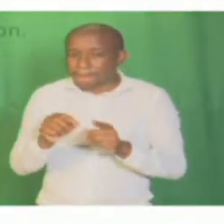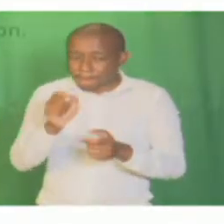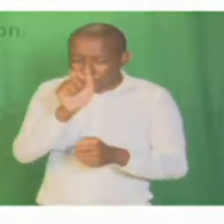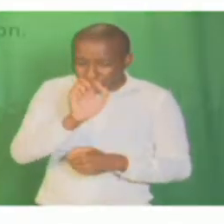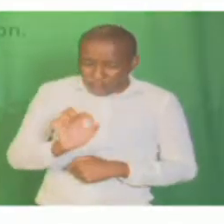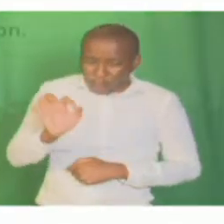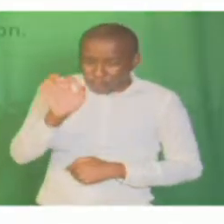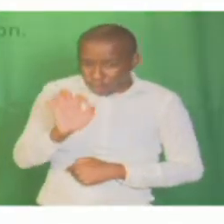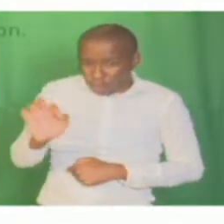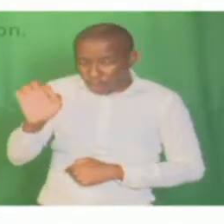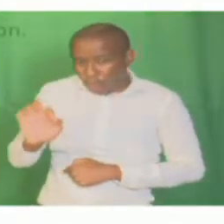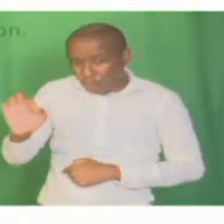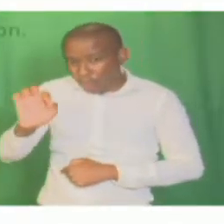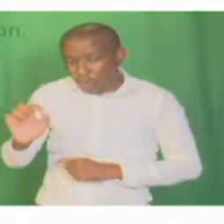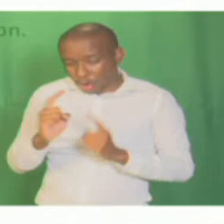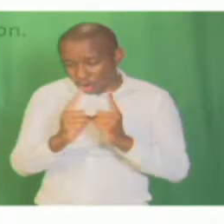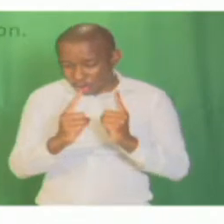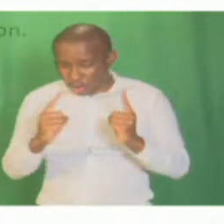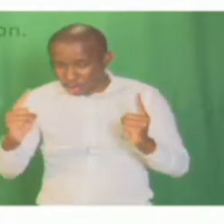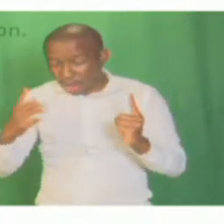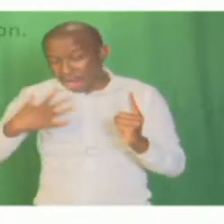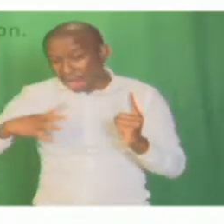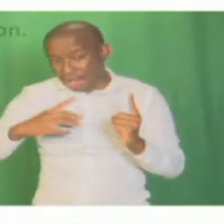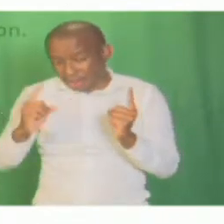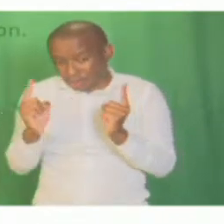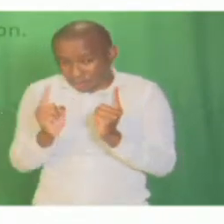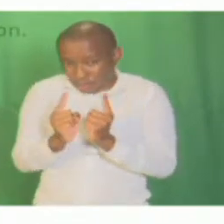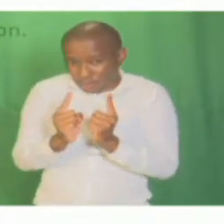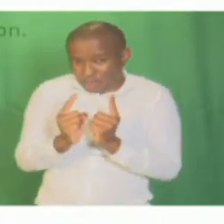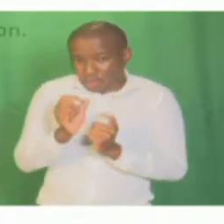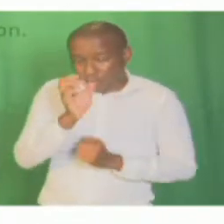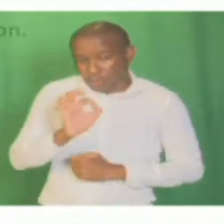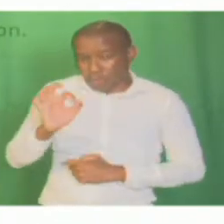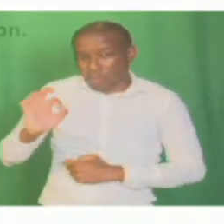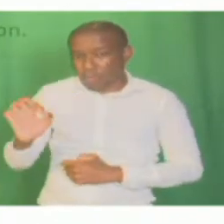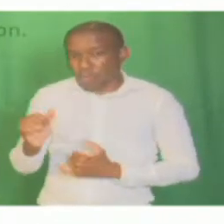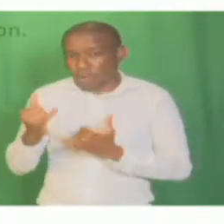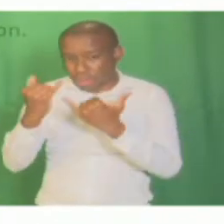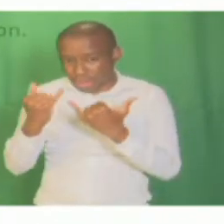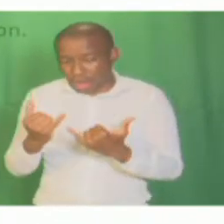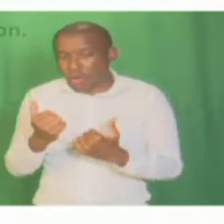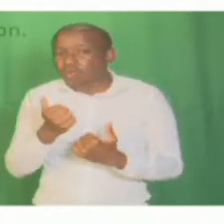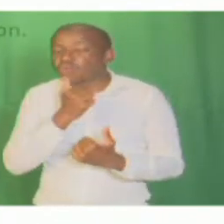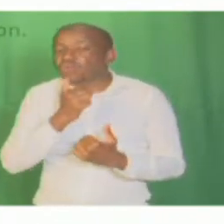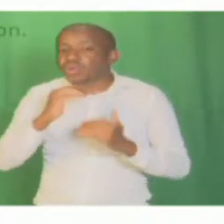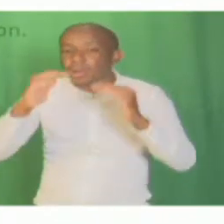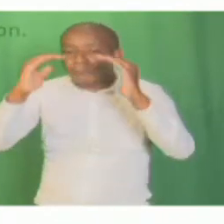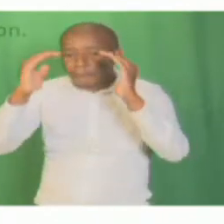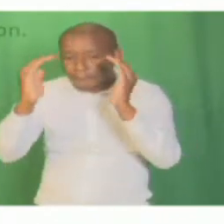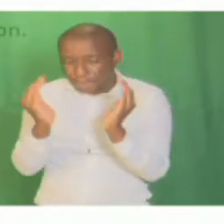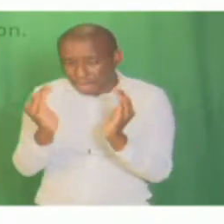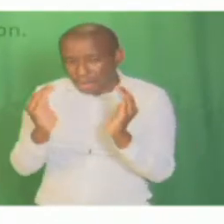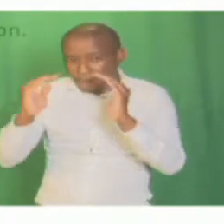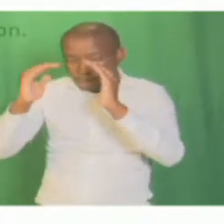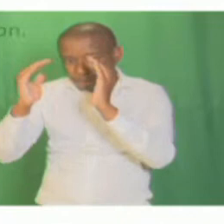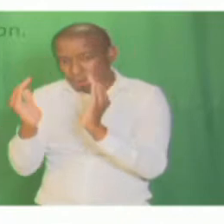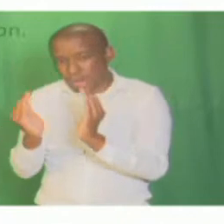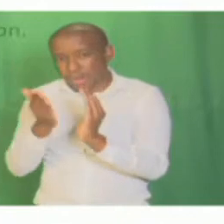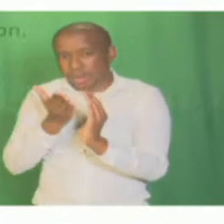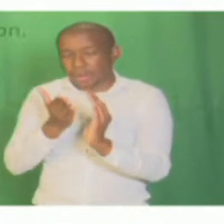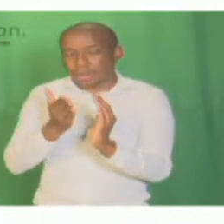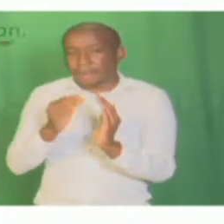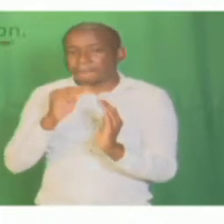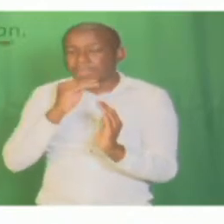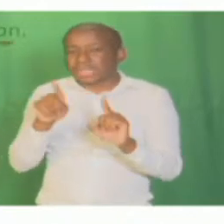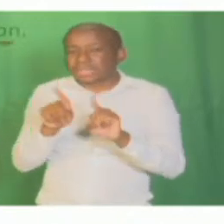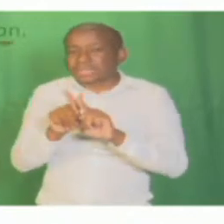You break them down, they are longer and smaller. And in this case, we're going to be using brackets. The brackets are in connection with the